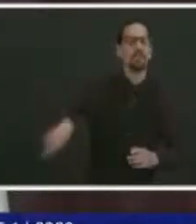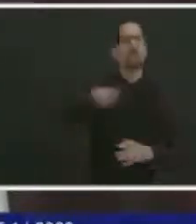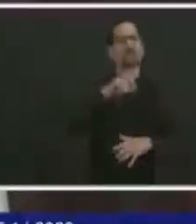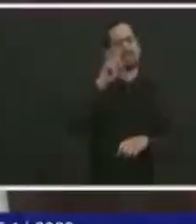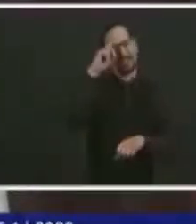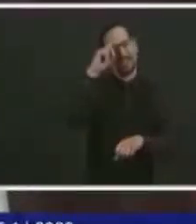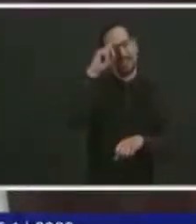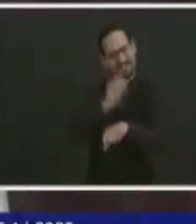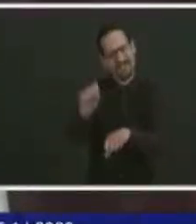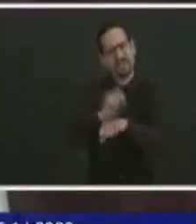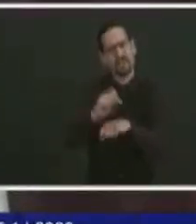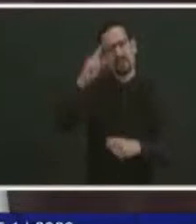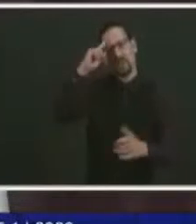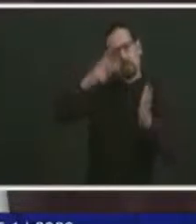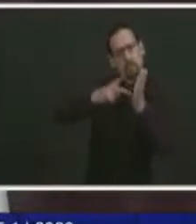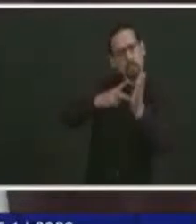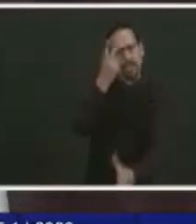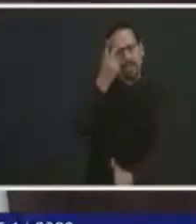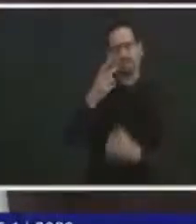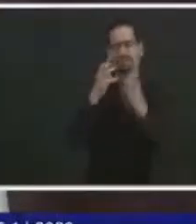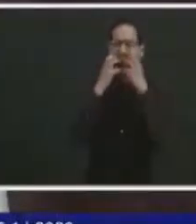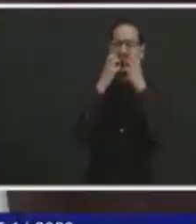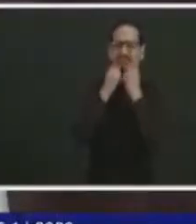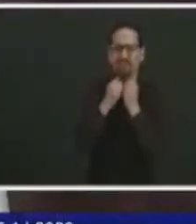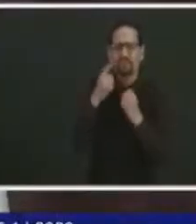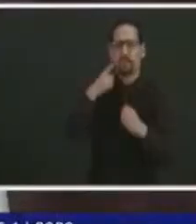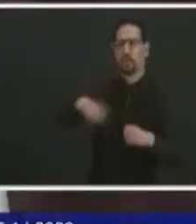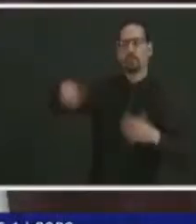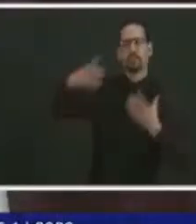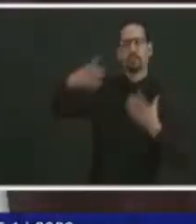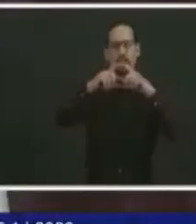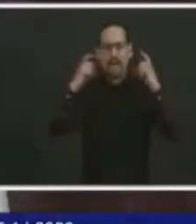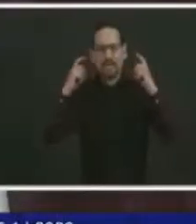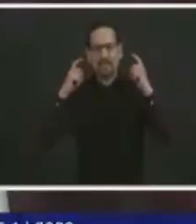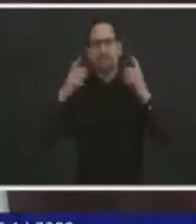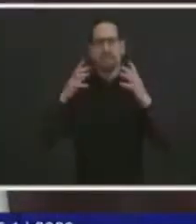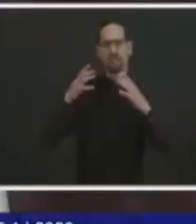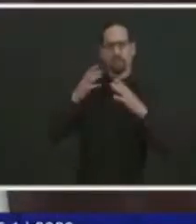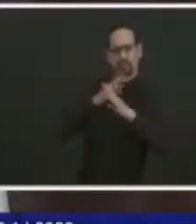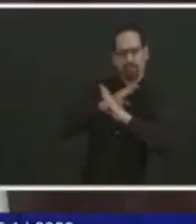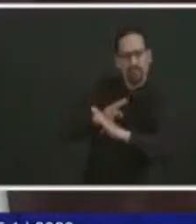to follow the rules around social distancing and mask wearing and being compliant.